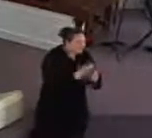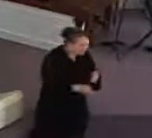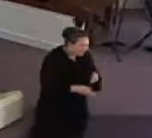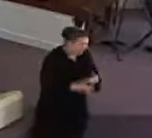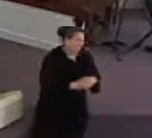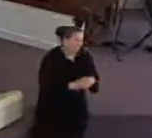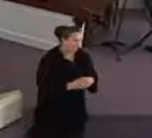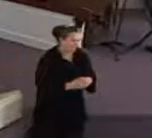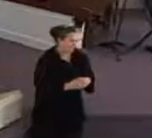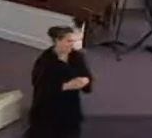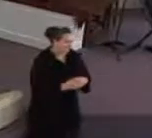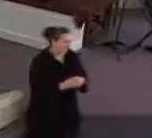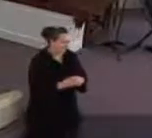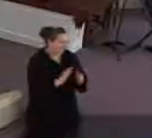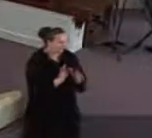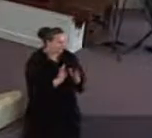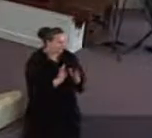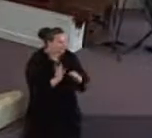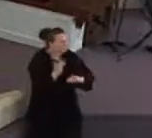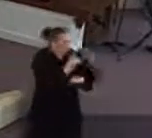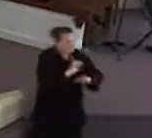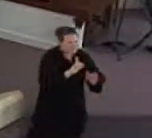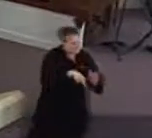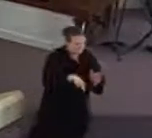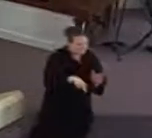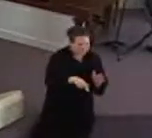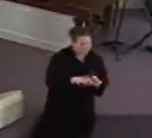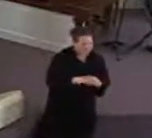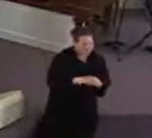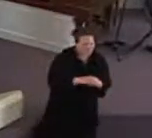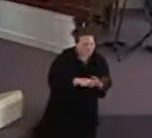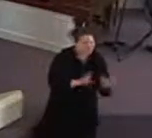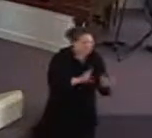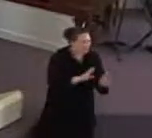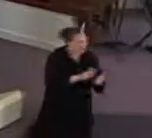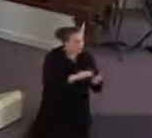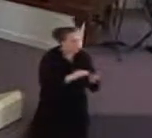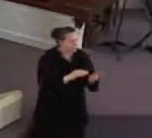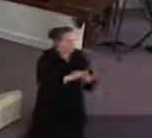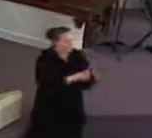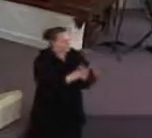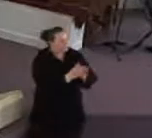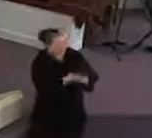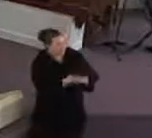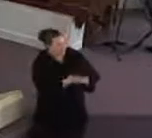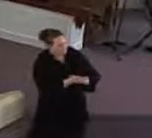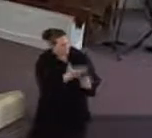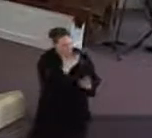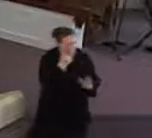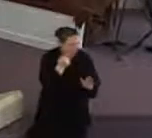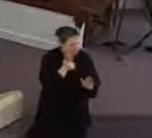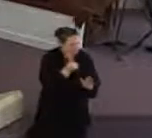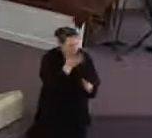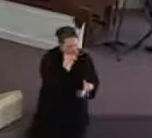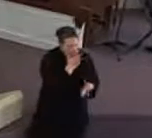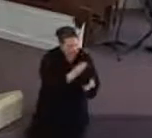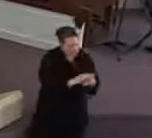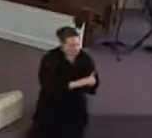Days later, Spurgeon, after he had recovered from his sickness, he knocked on the door of Parker's study. He